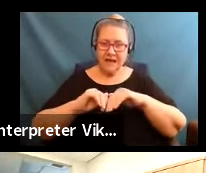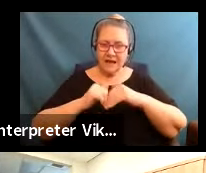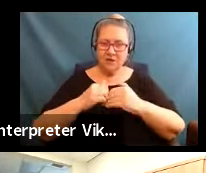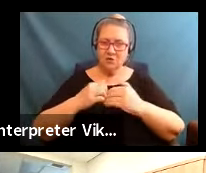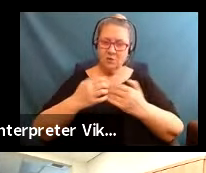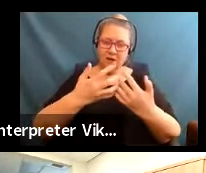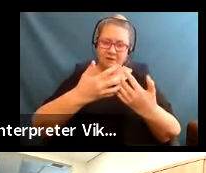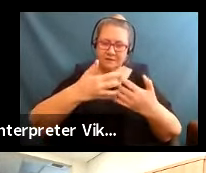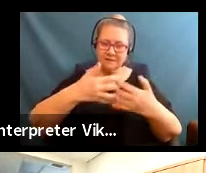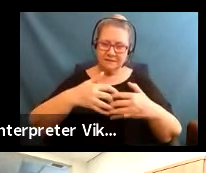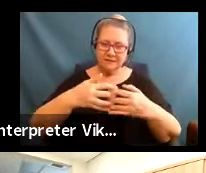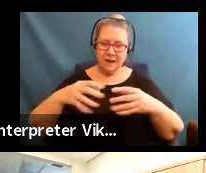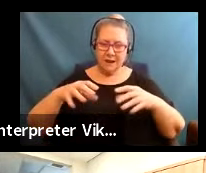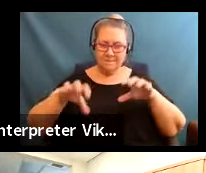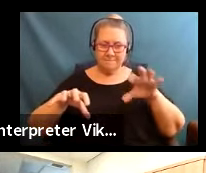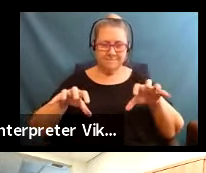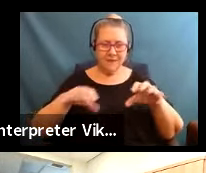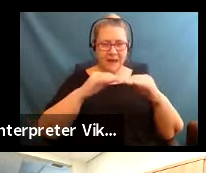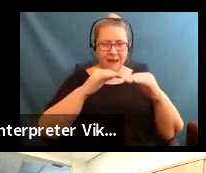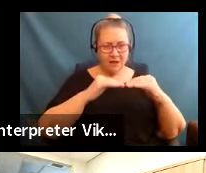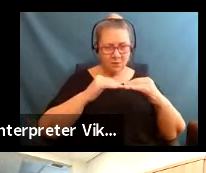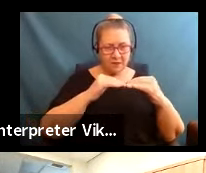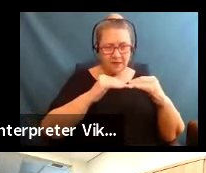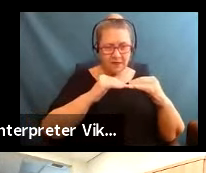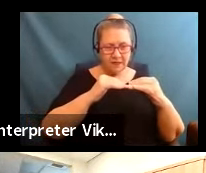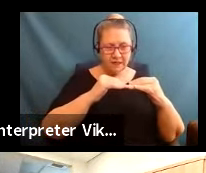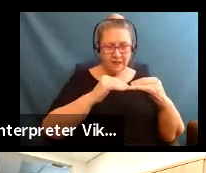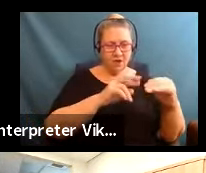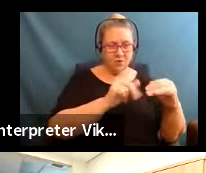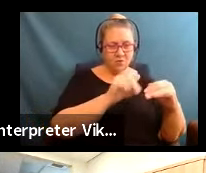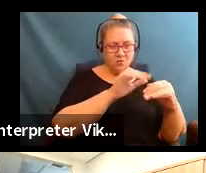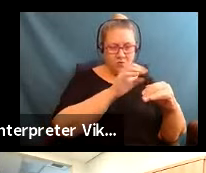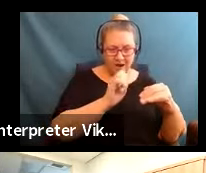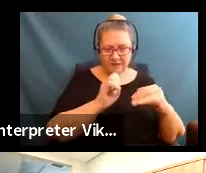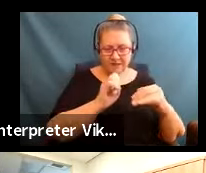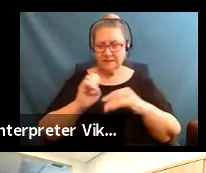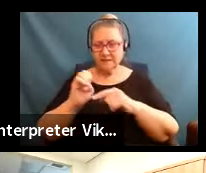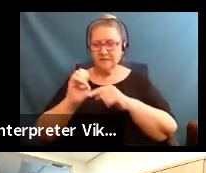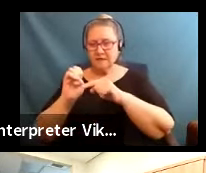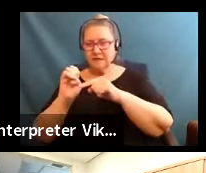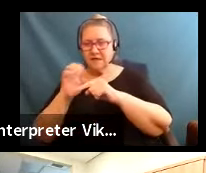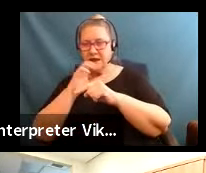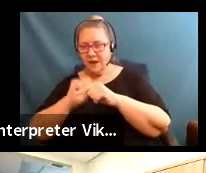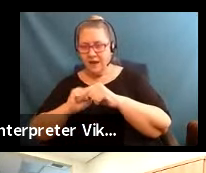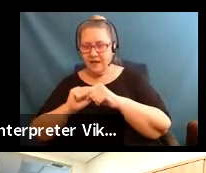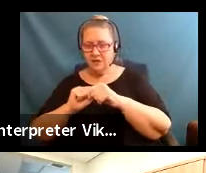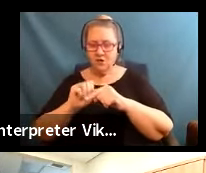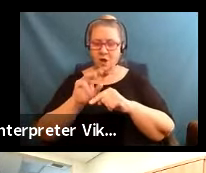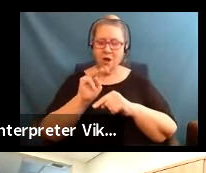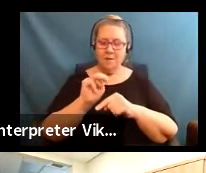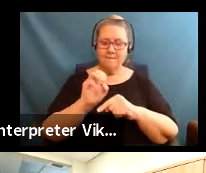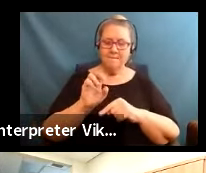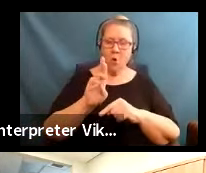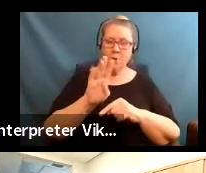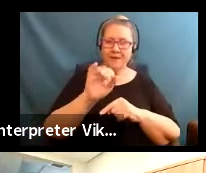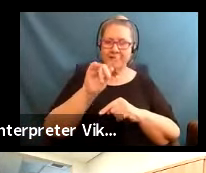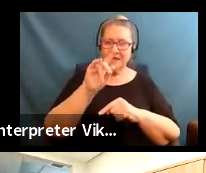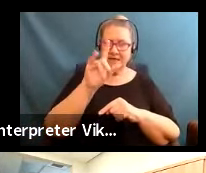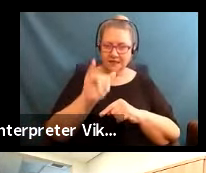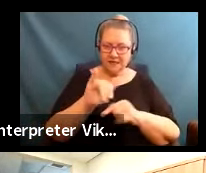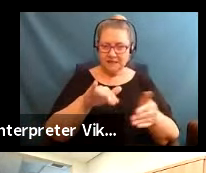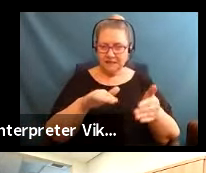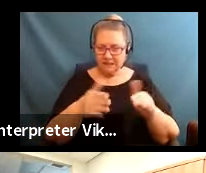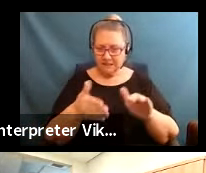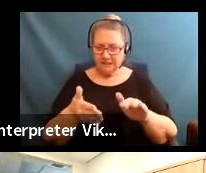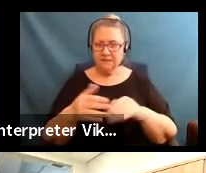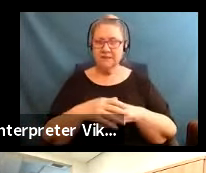the concept of equity in the context of morbidity and mortality, right? Like how do we pull